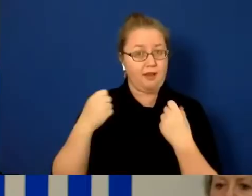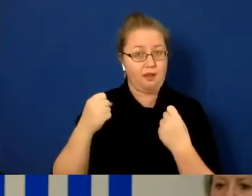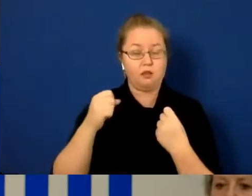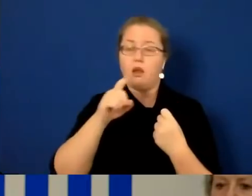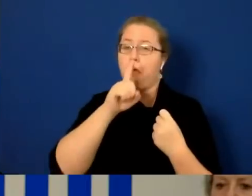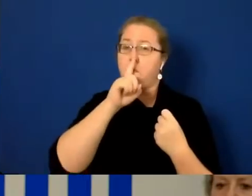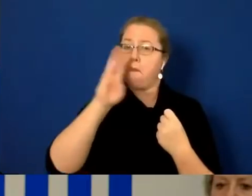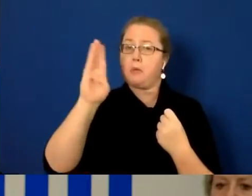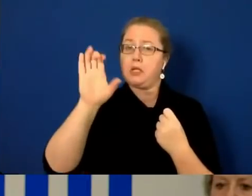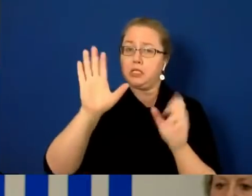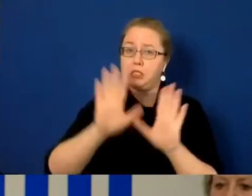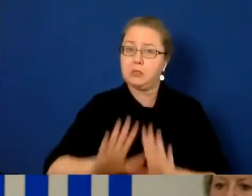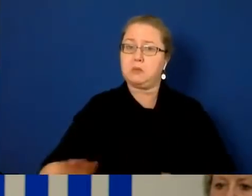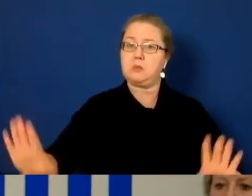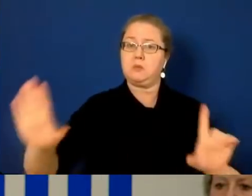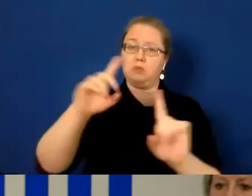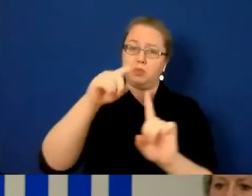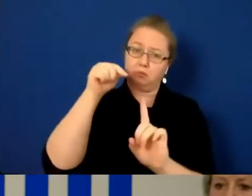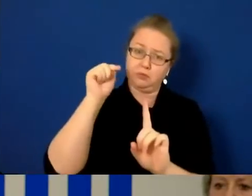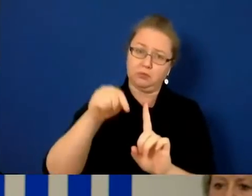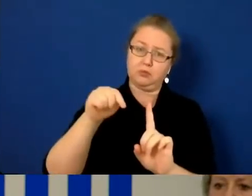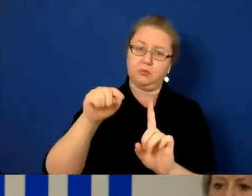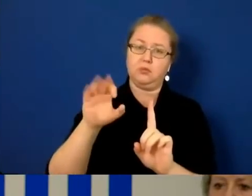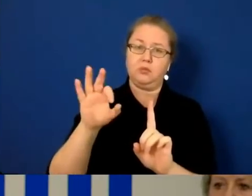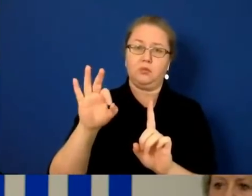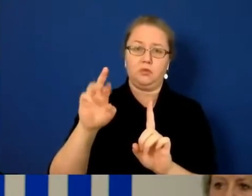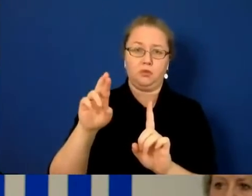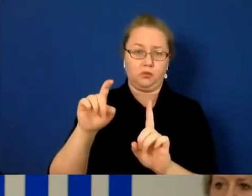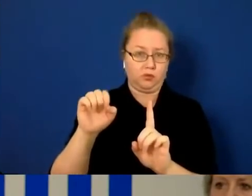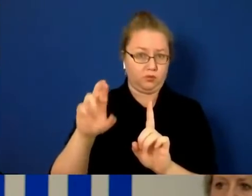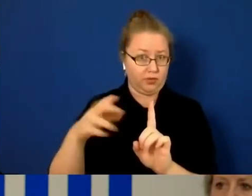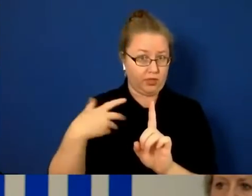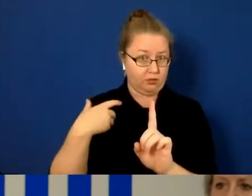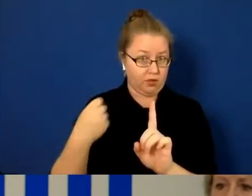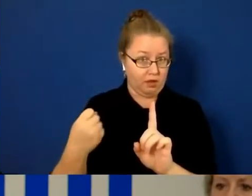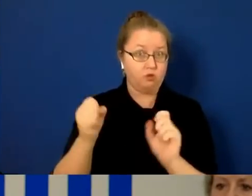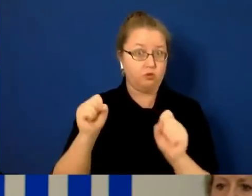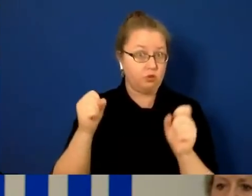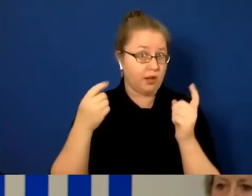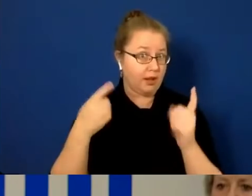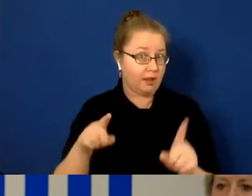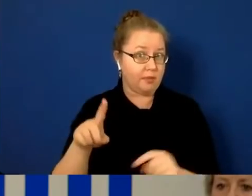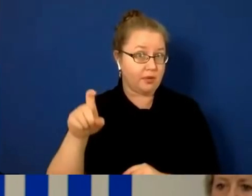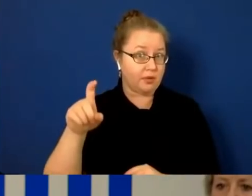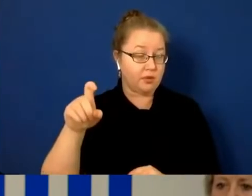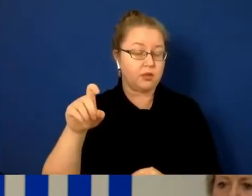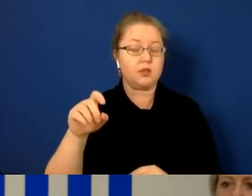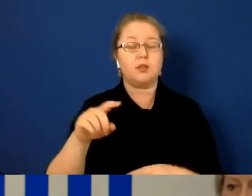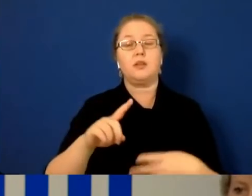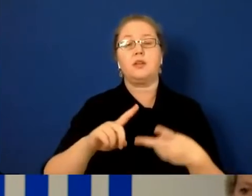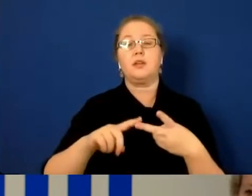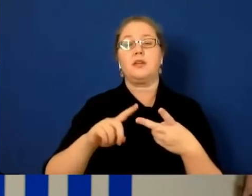care against other jurisdictions has been very good. We have to continue to be prudent to keep people safe, and we will be.